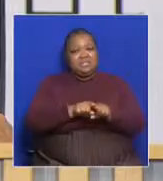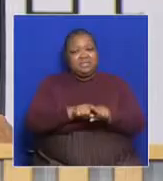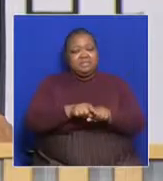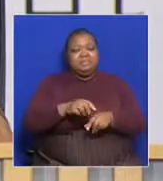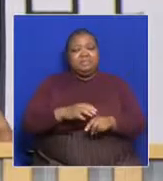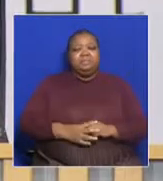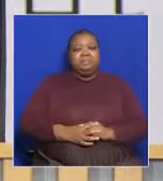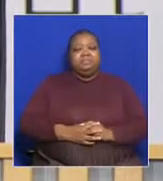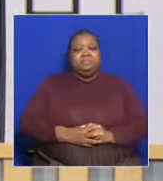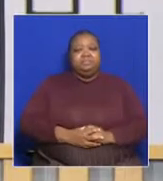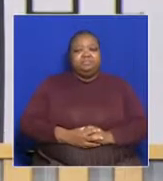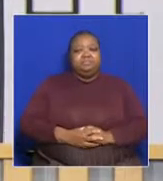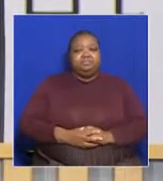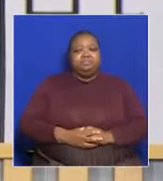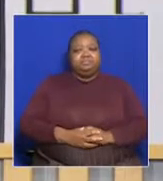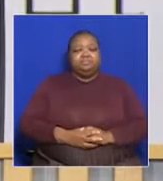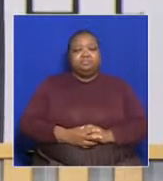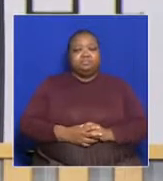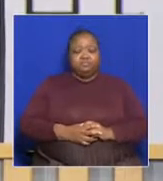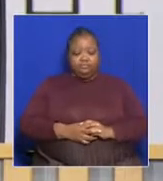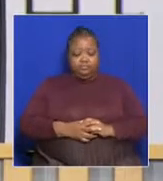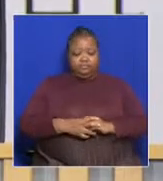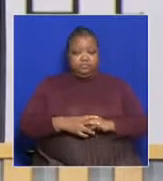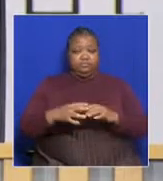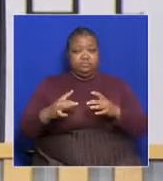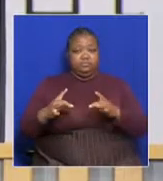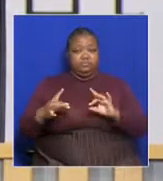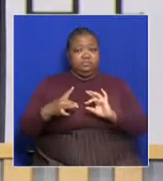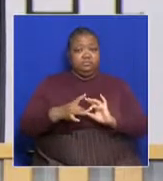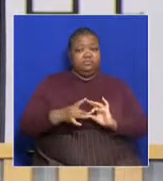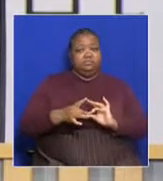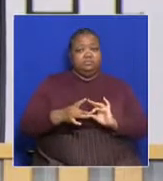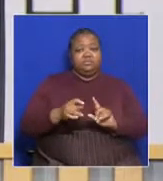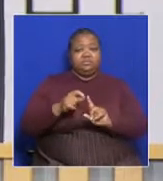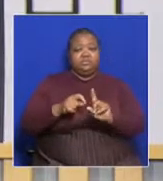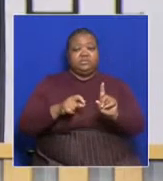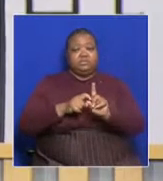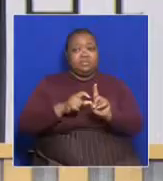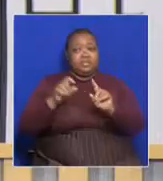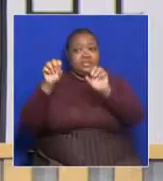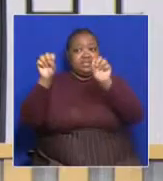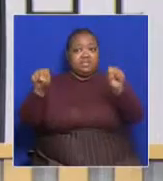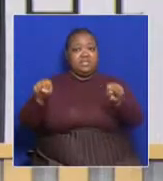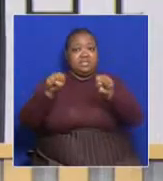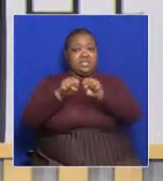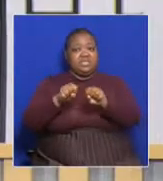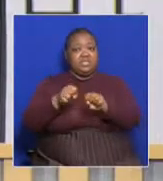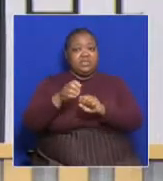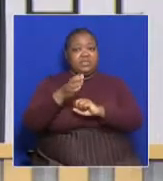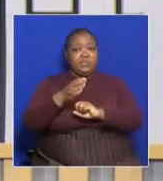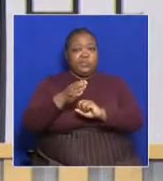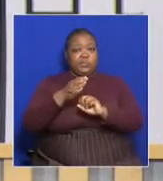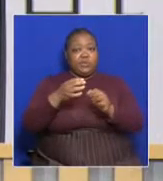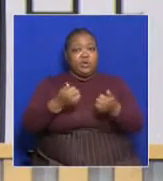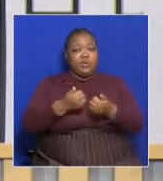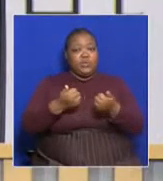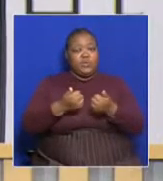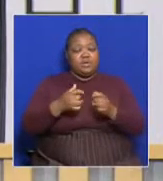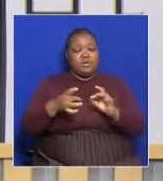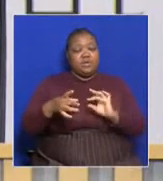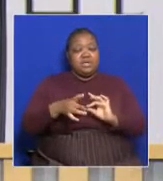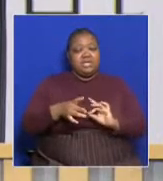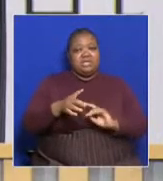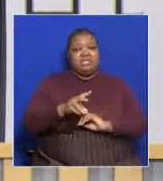never mind even linking those prints to somebody who's on the system or linking DNA. to somebody who's on the system,